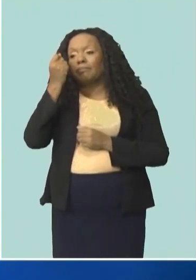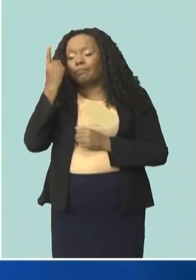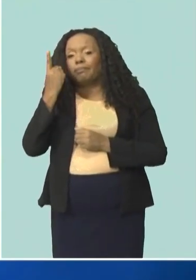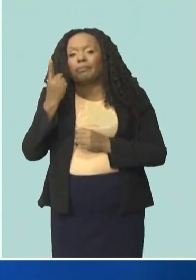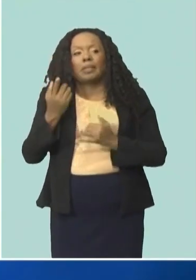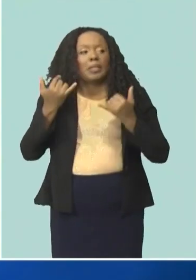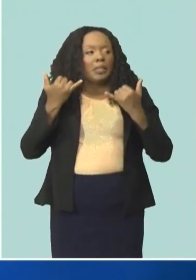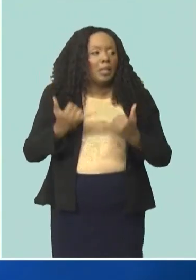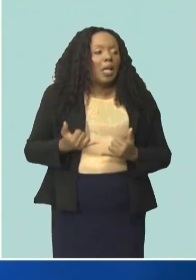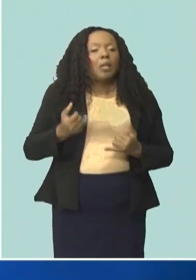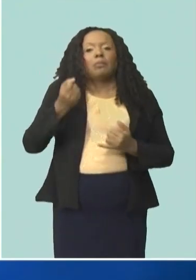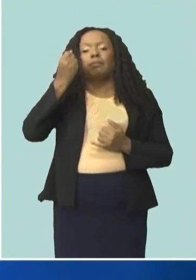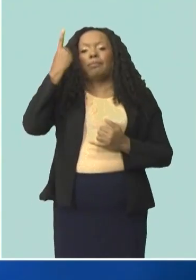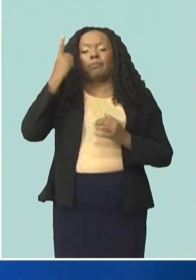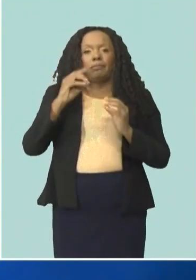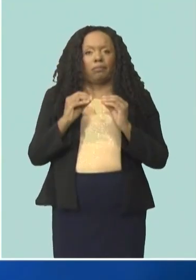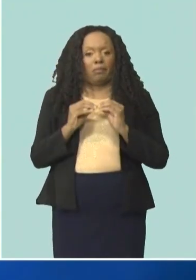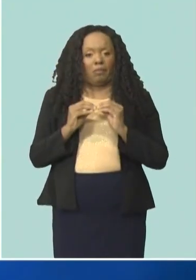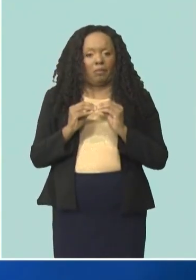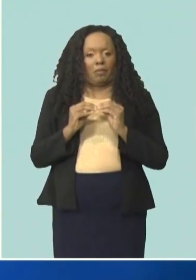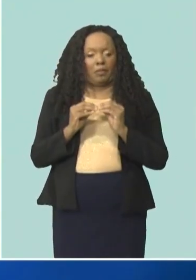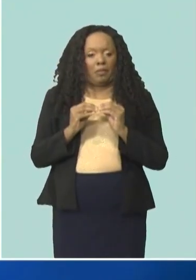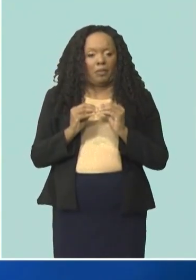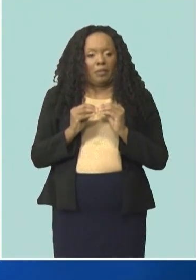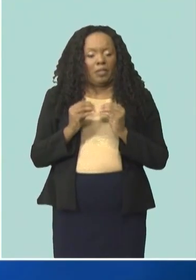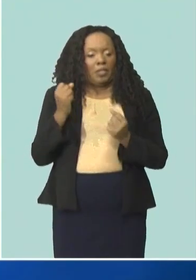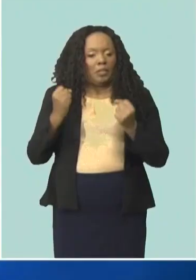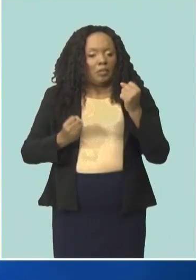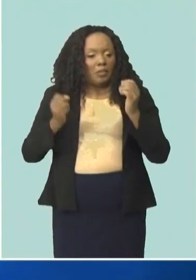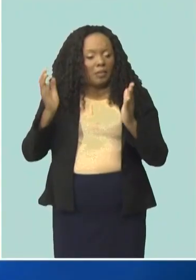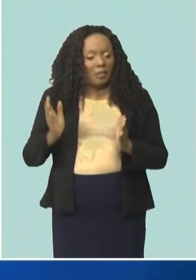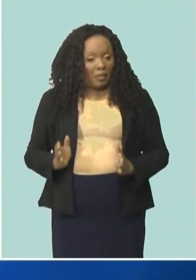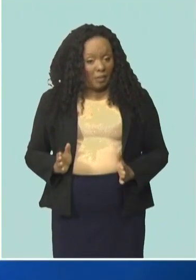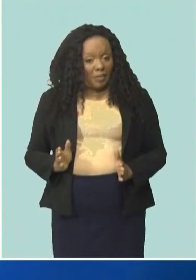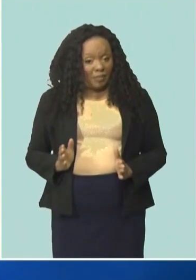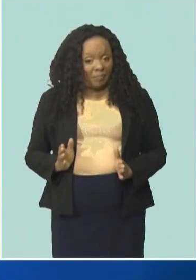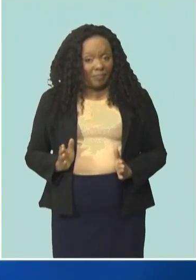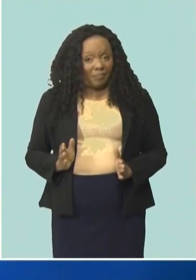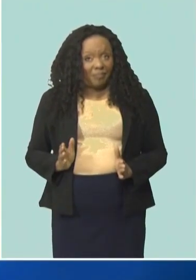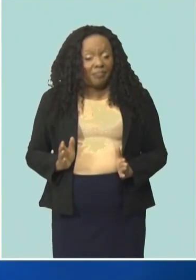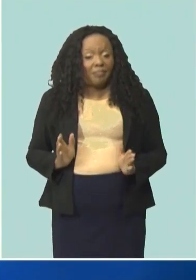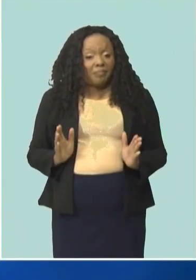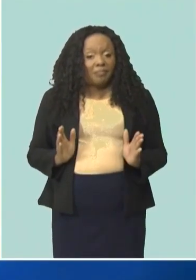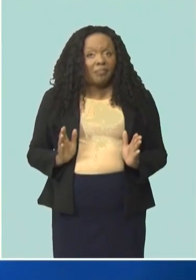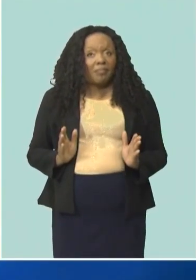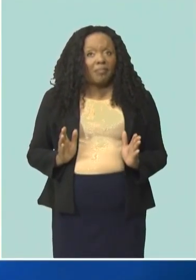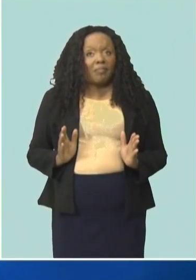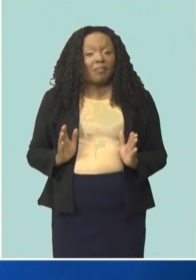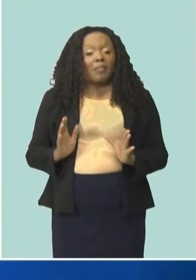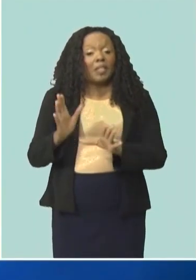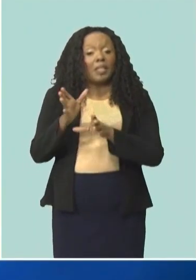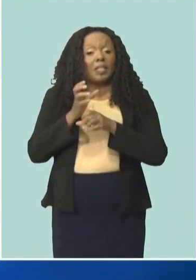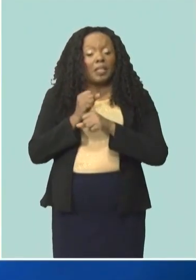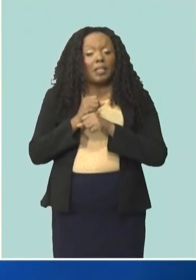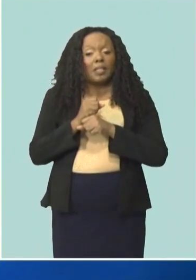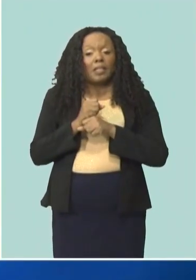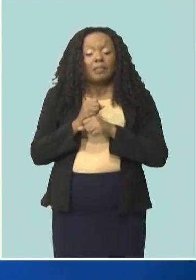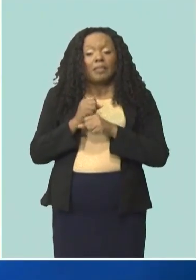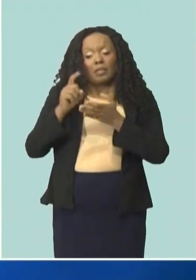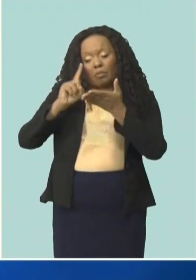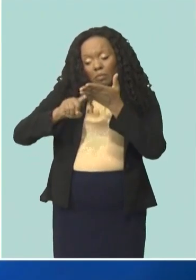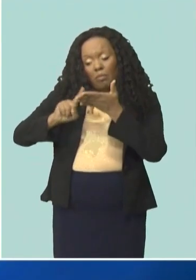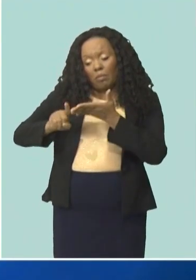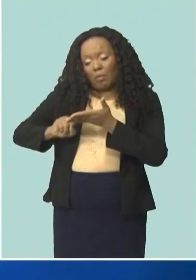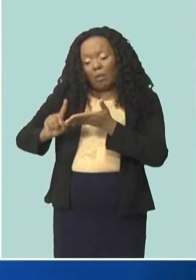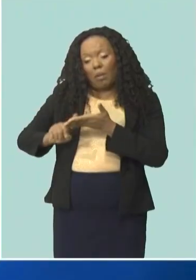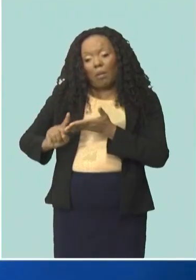that no more PSV operators will be receiving their inspection certificates at